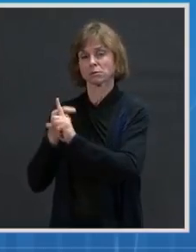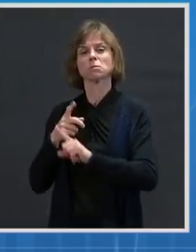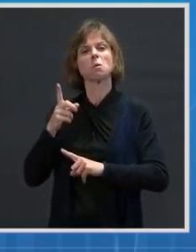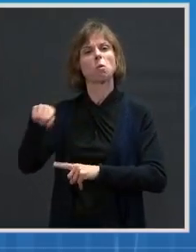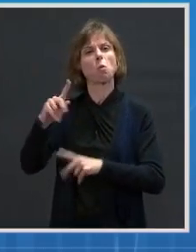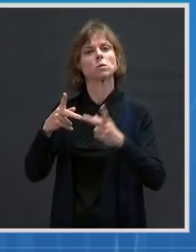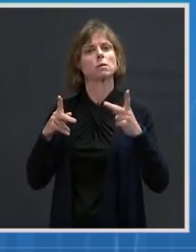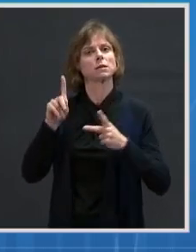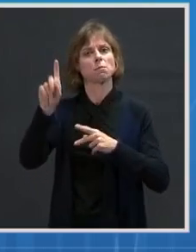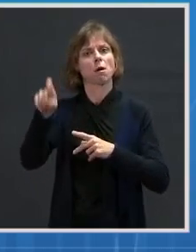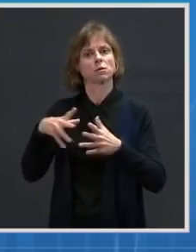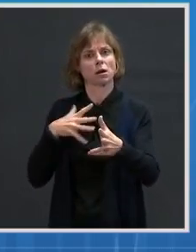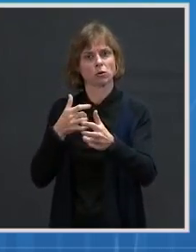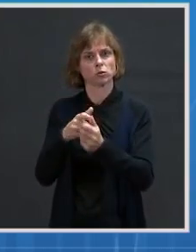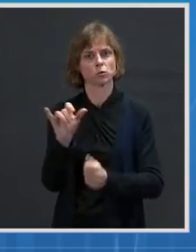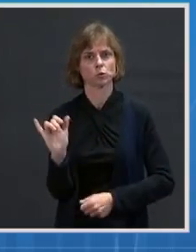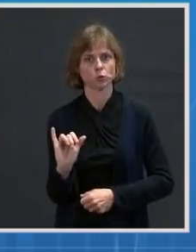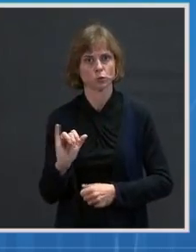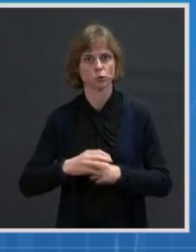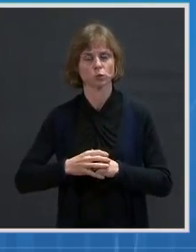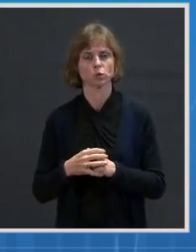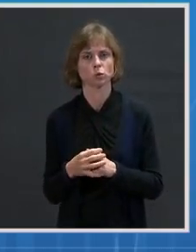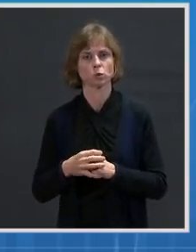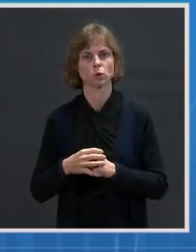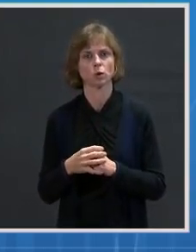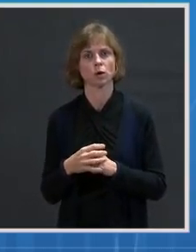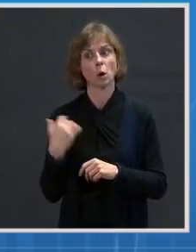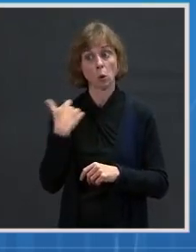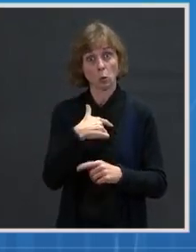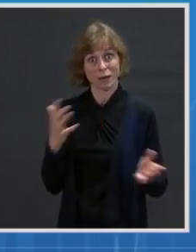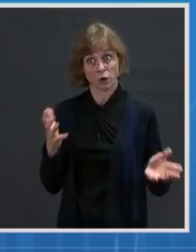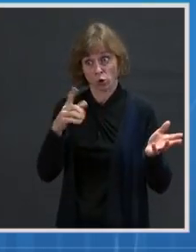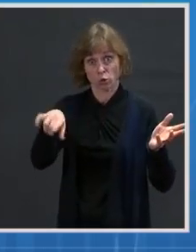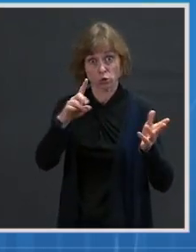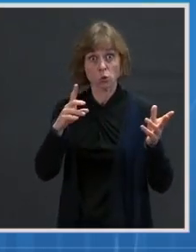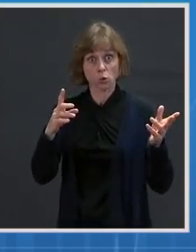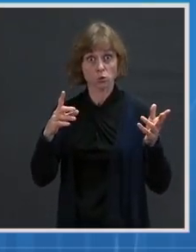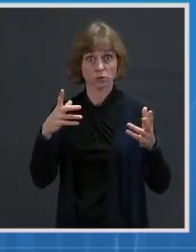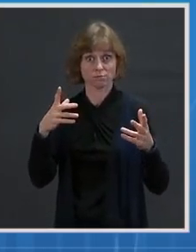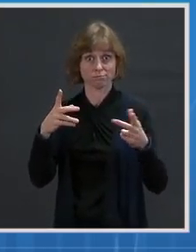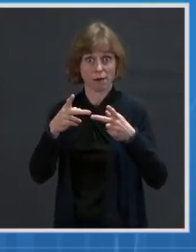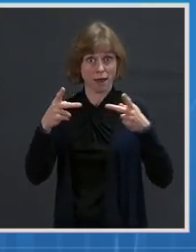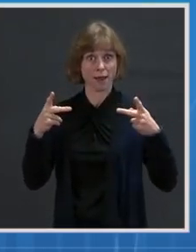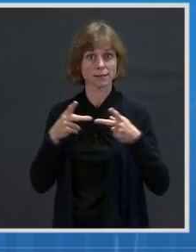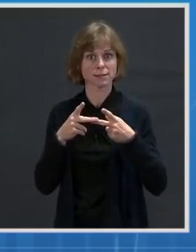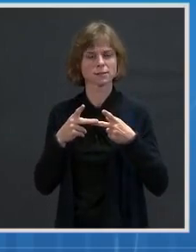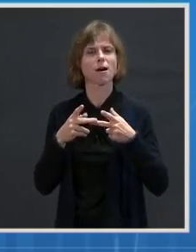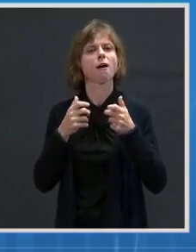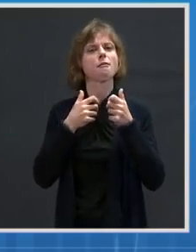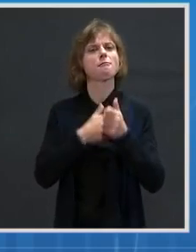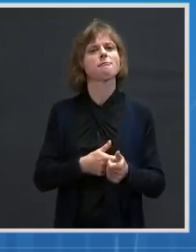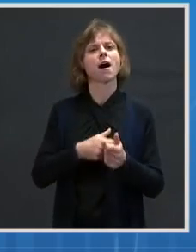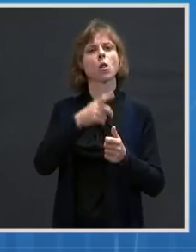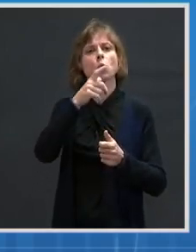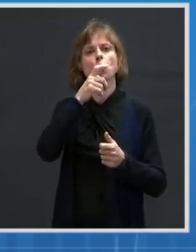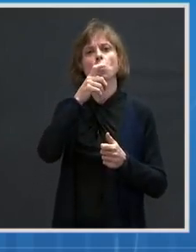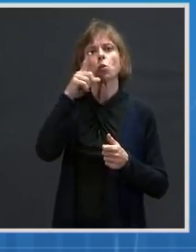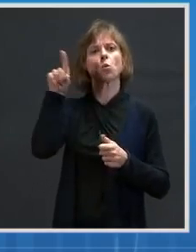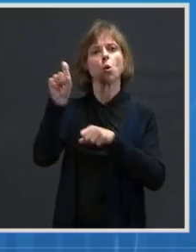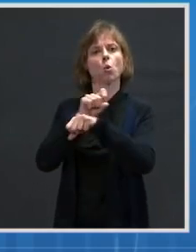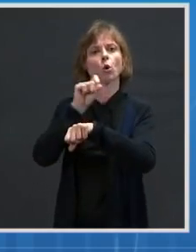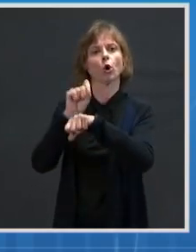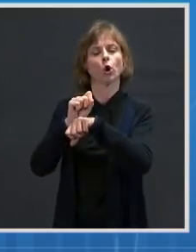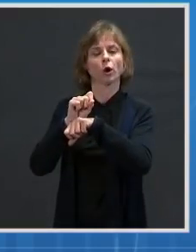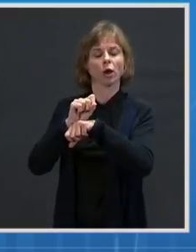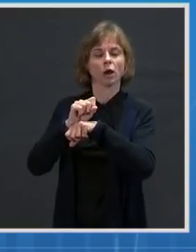up. We encourage vaccination sites to follow that same lead of those who are working extended hours